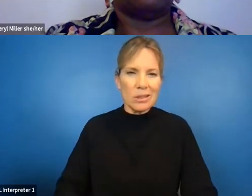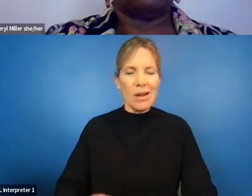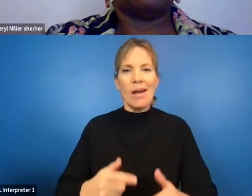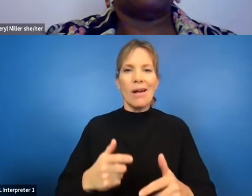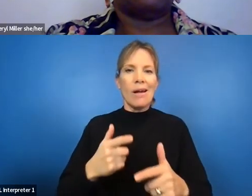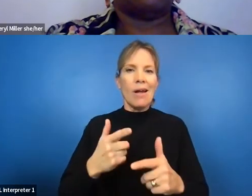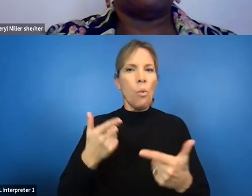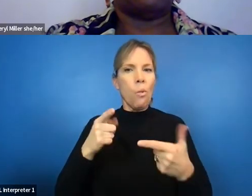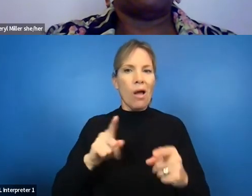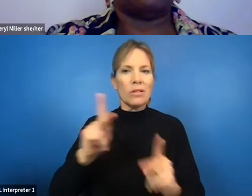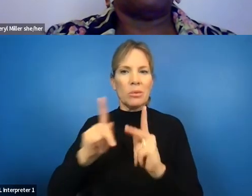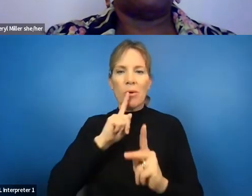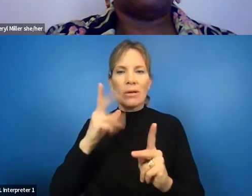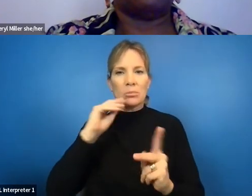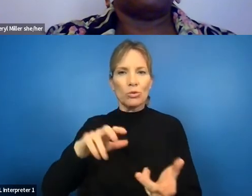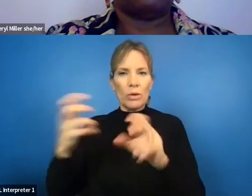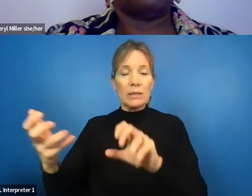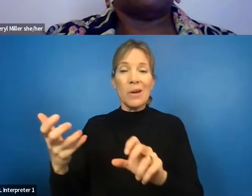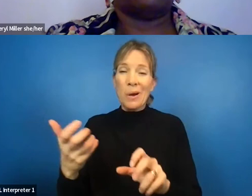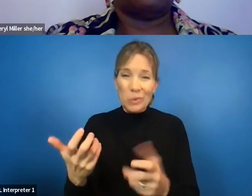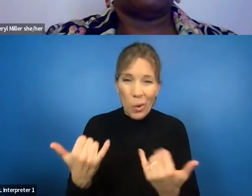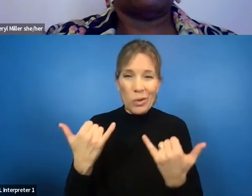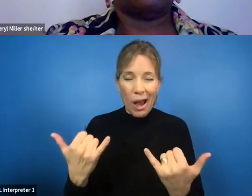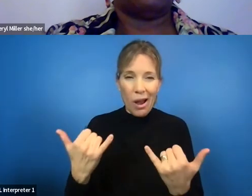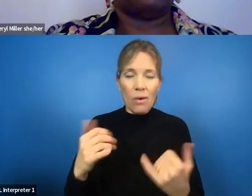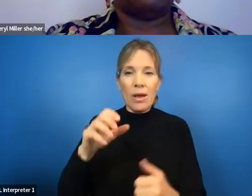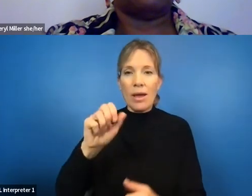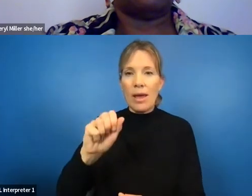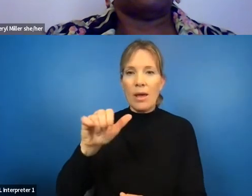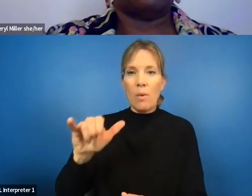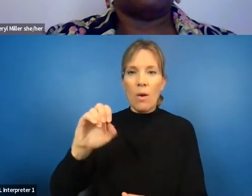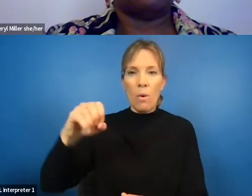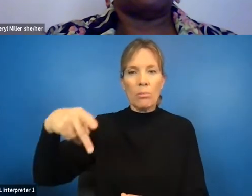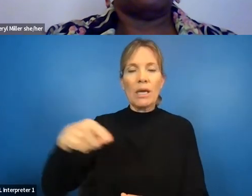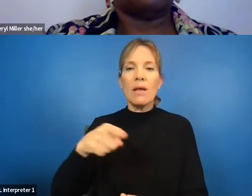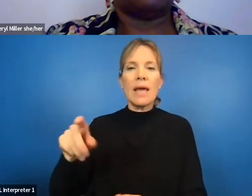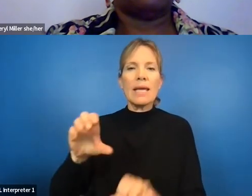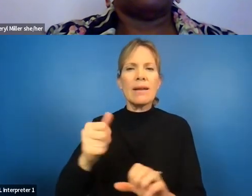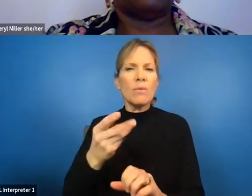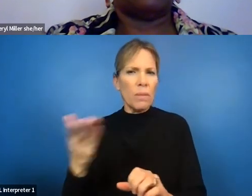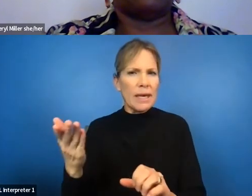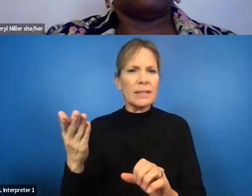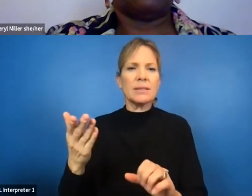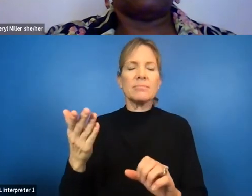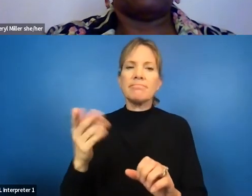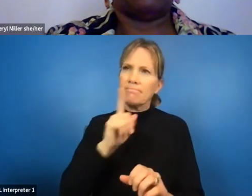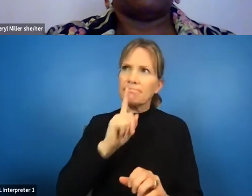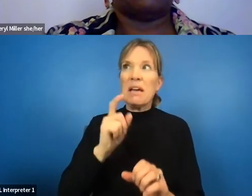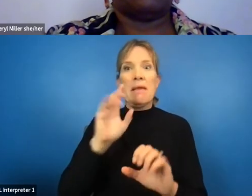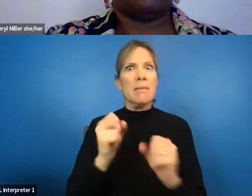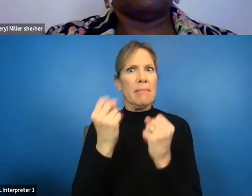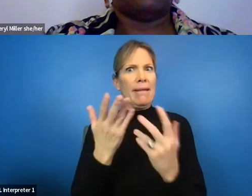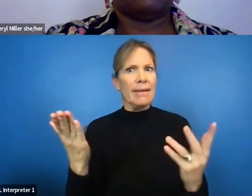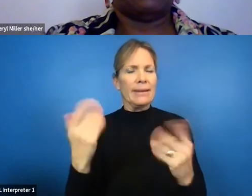are in crisis. That being said, AYLP did a few things, actually a lot of things in the